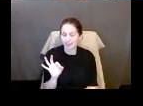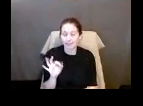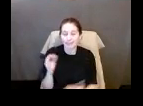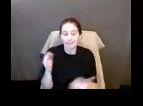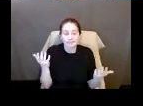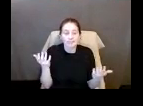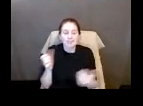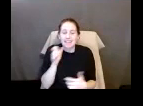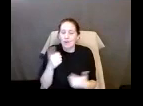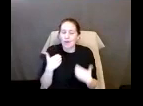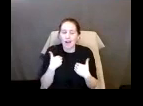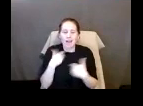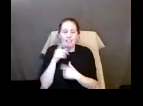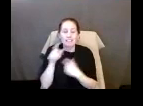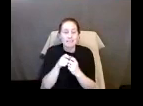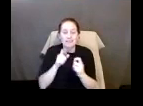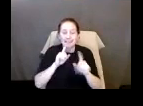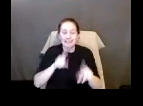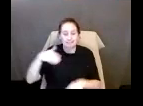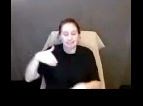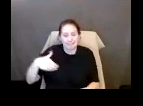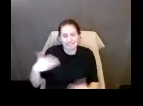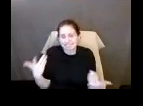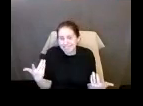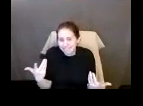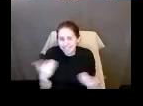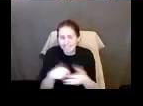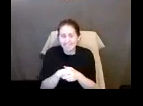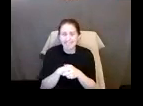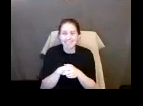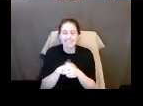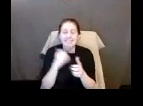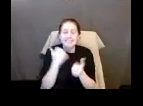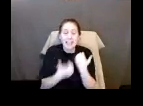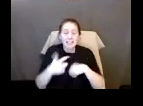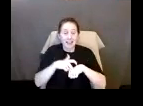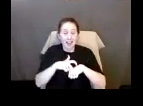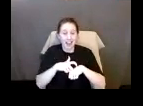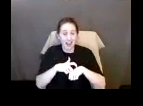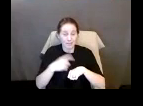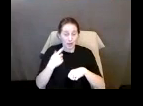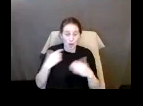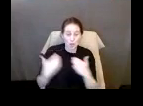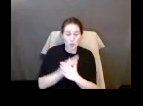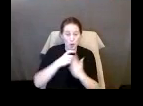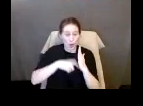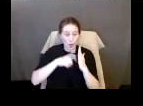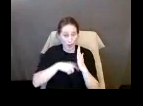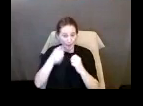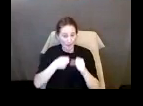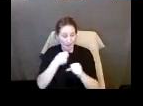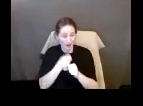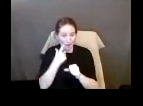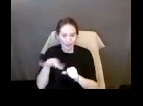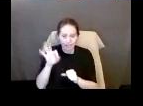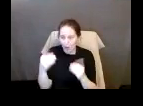don't have a definitive answer yet. And every time we have a new archaeological season, we find